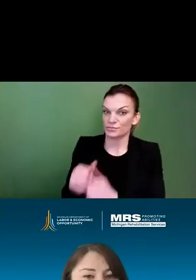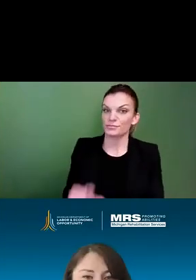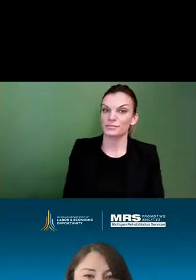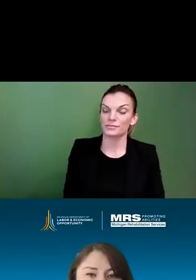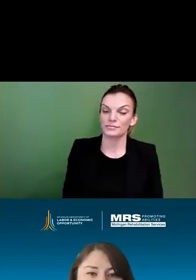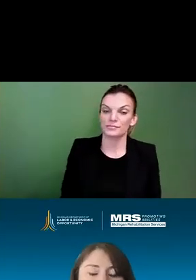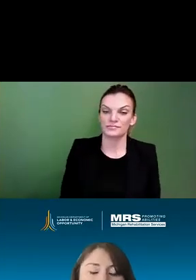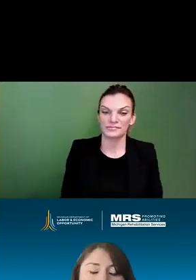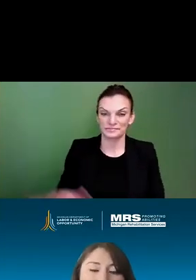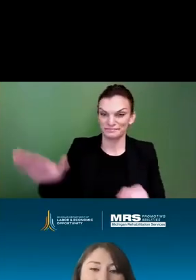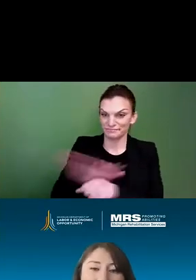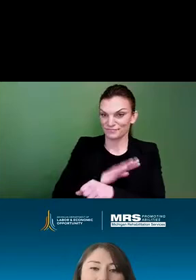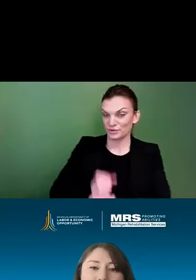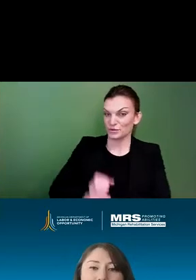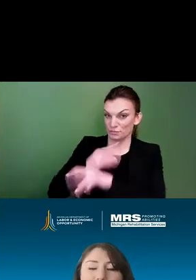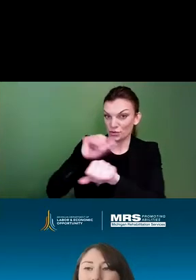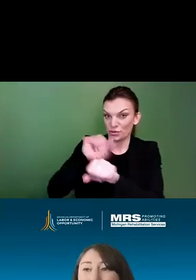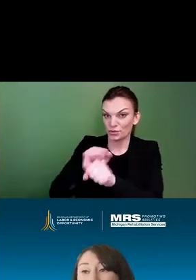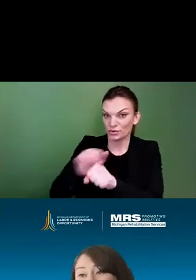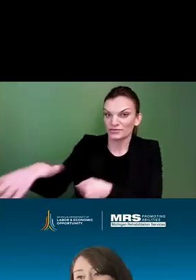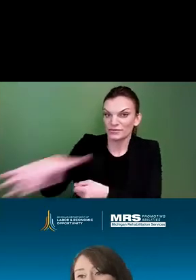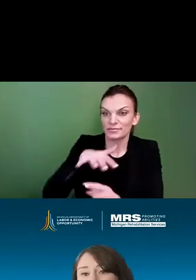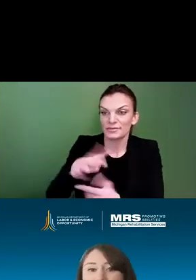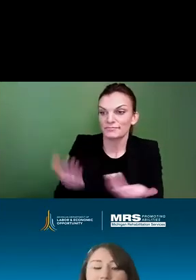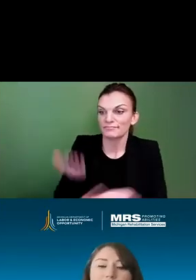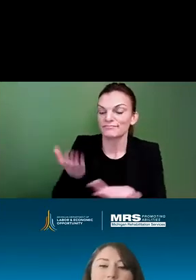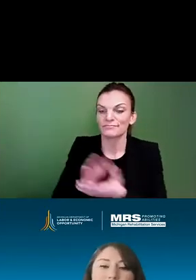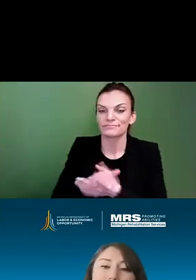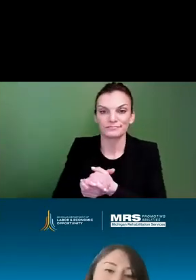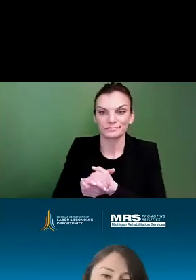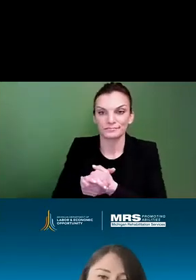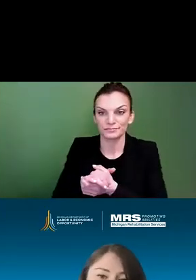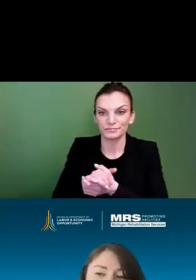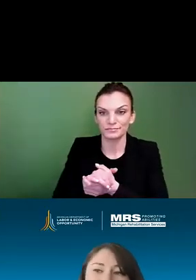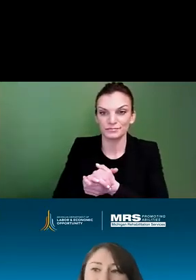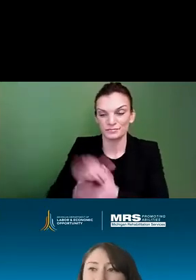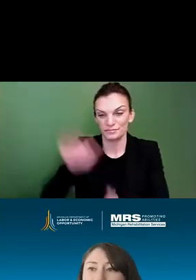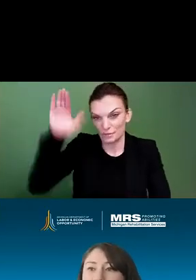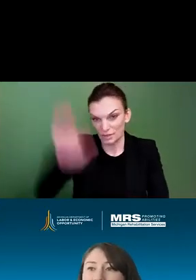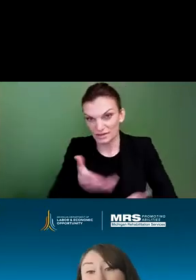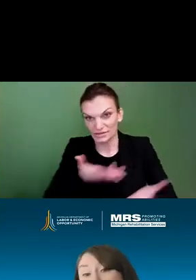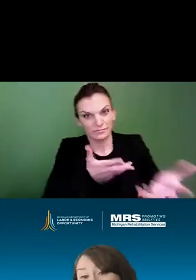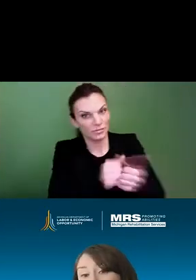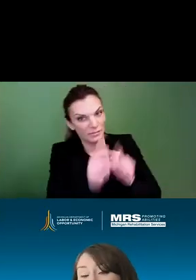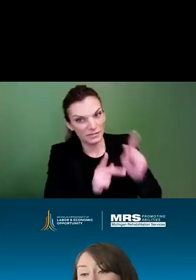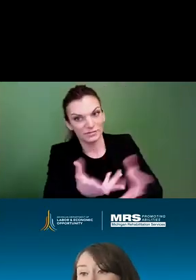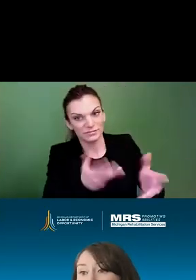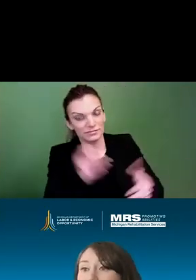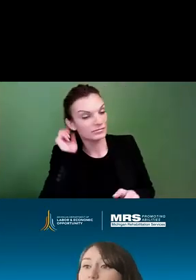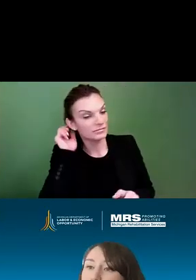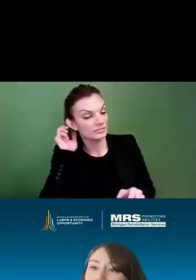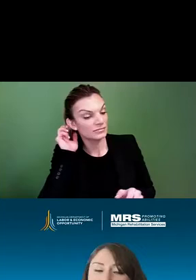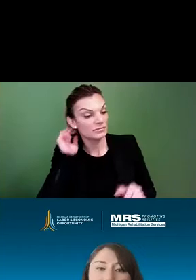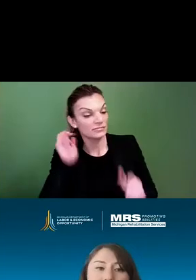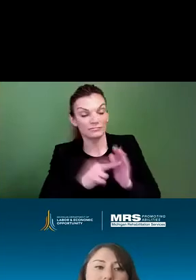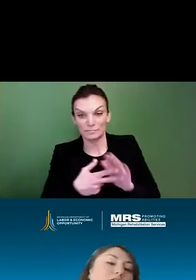fully remote work environment might reduce human interactions, and that could lead to isolation.